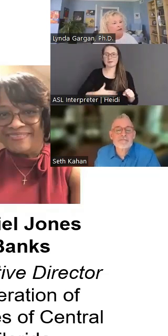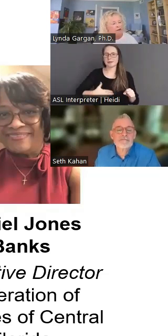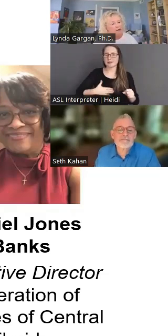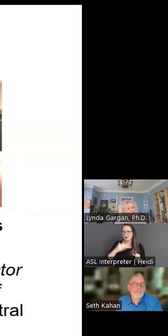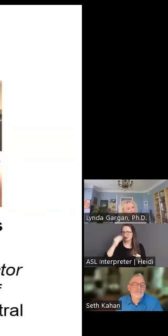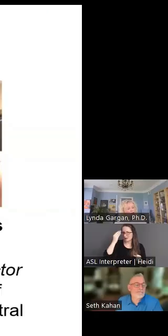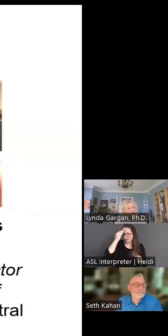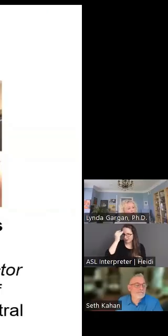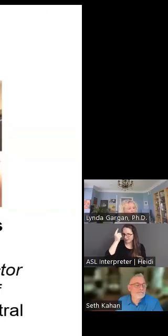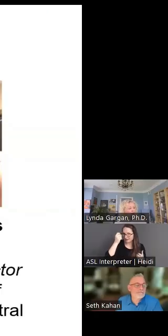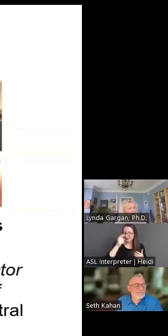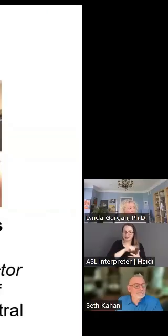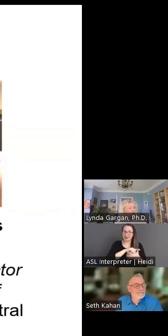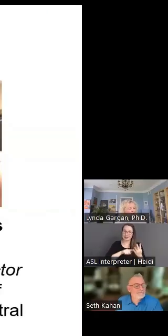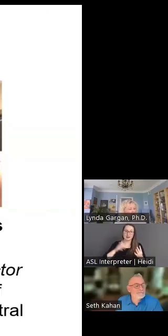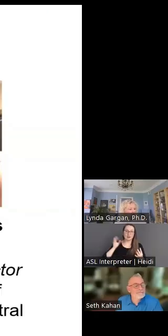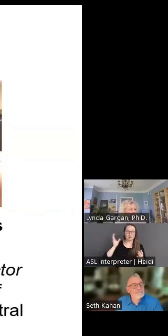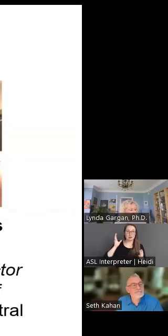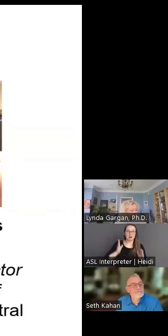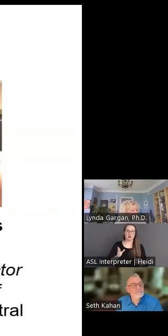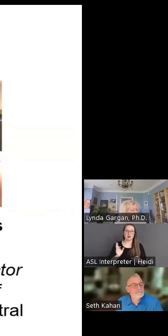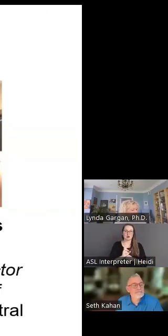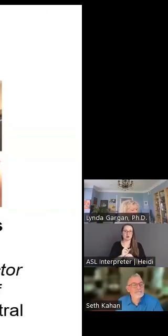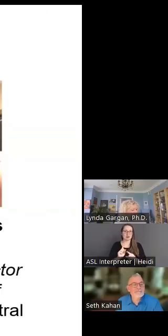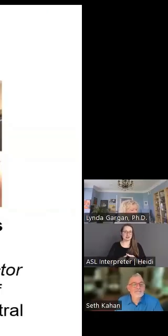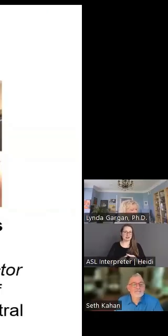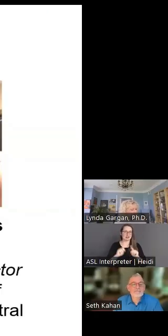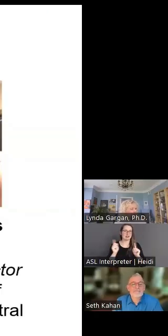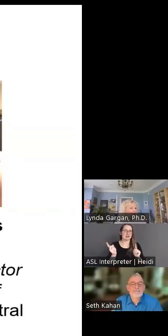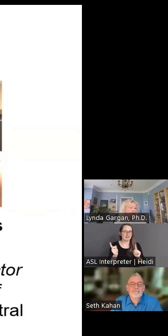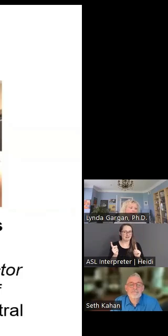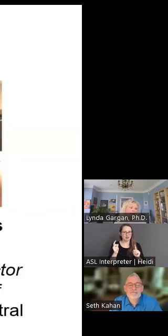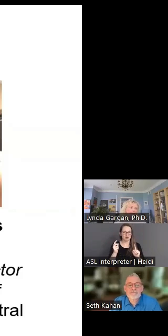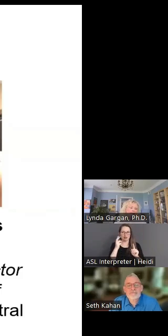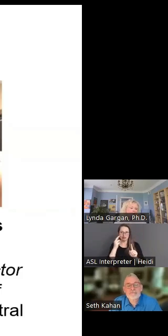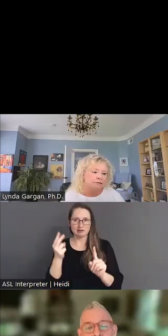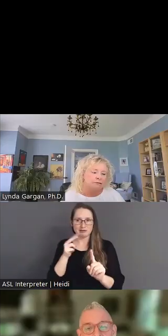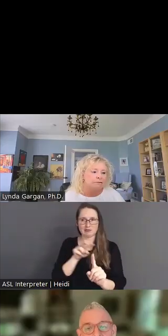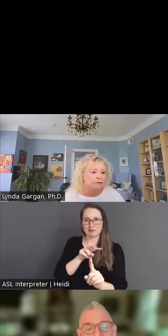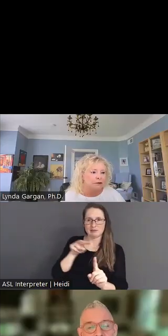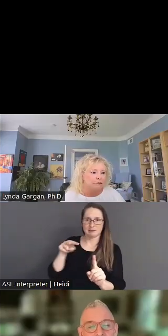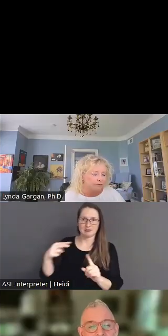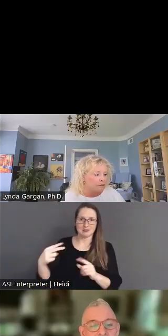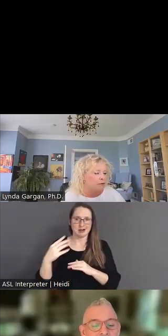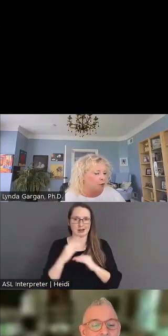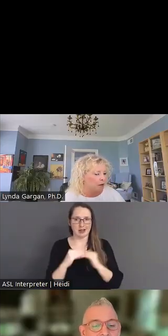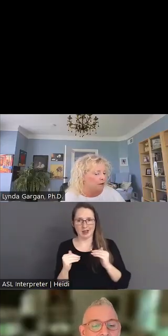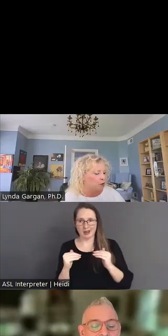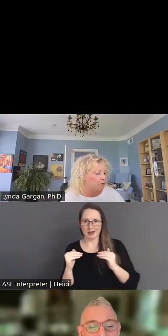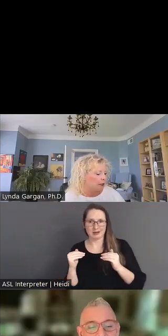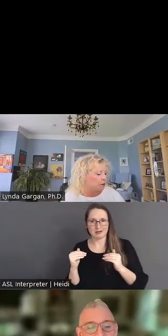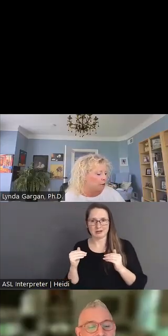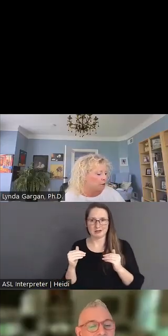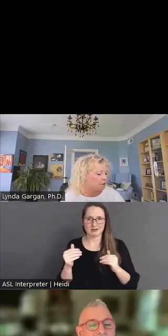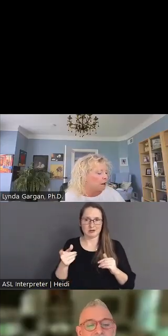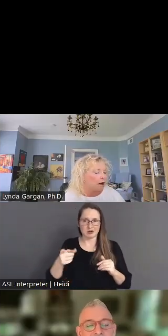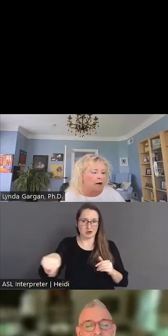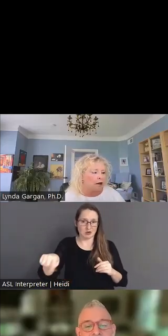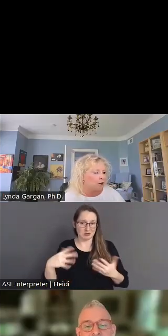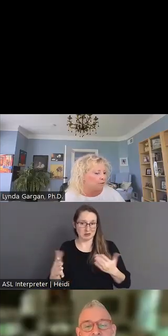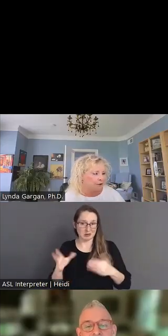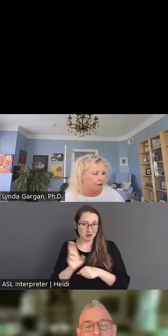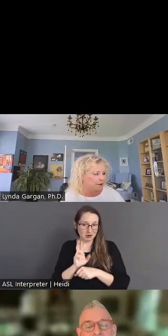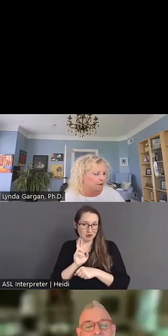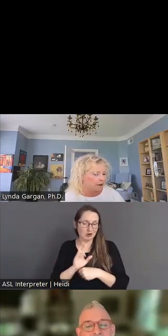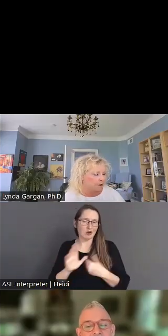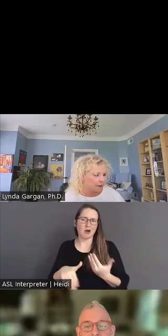even though these presenters may use a different lens than is the one that you might use,